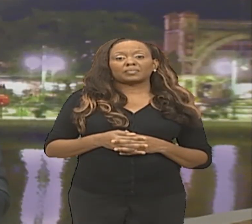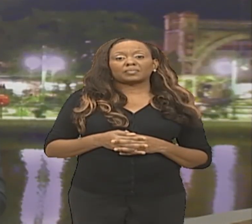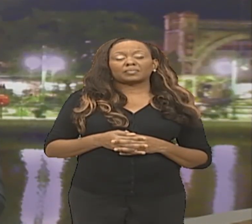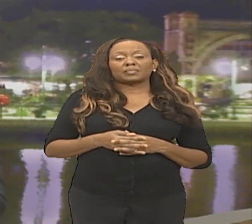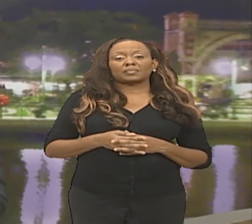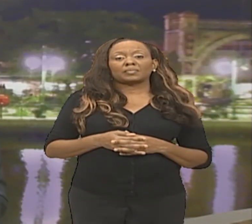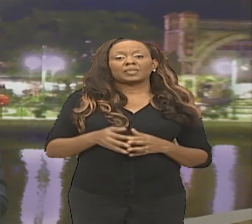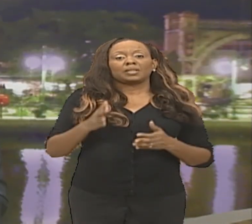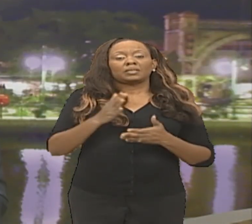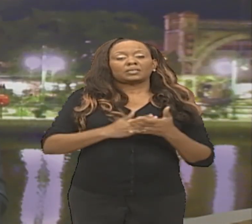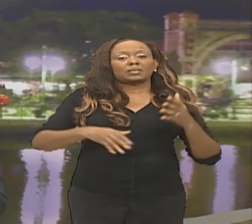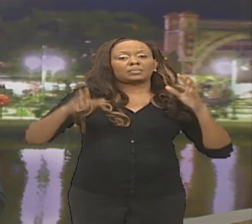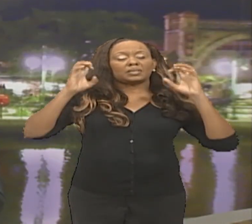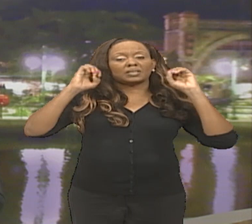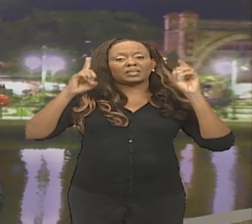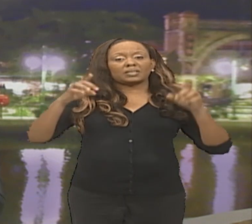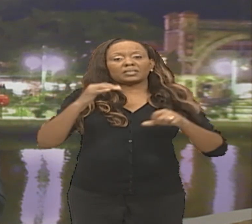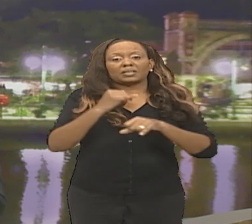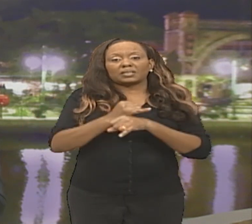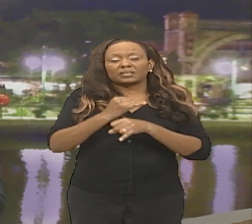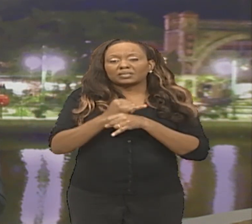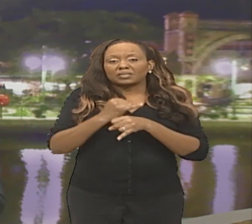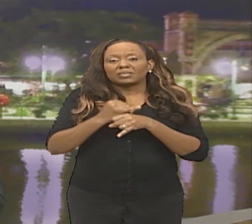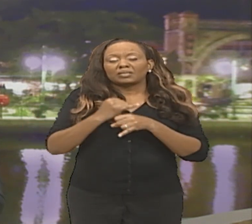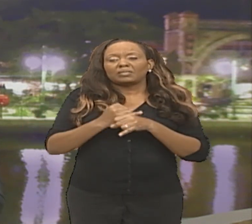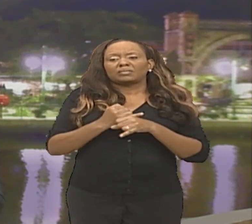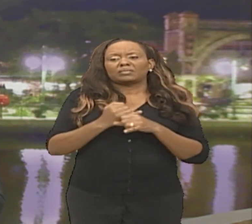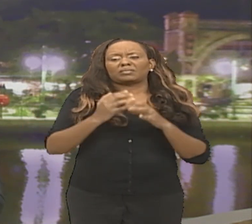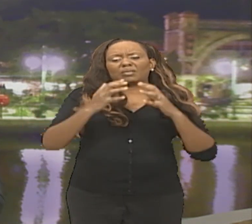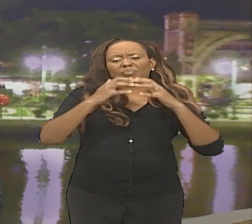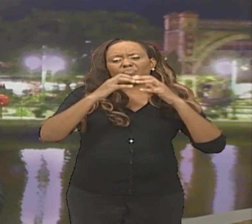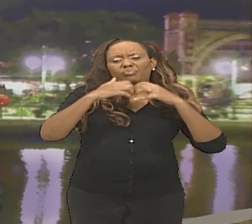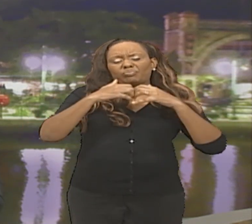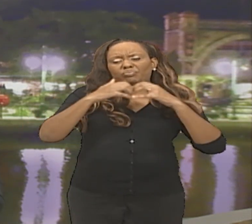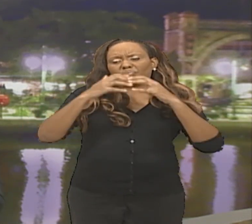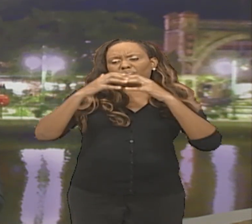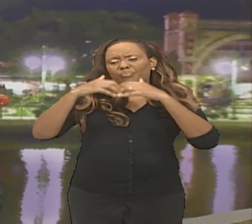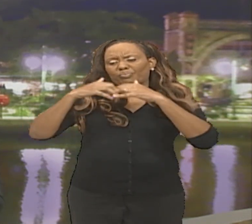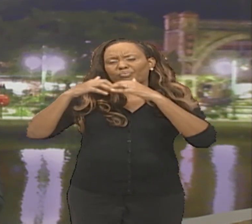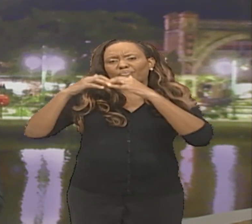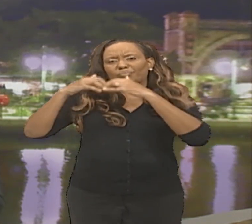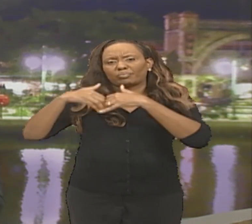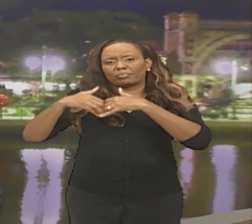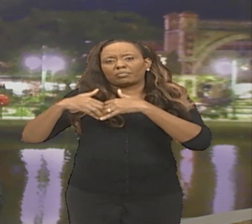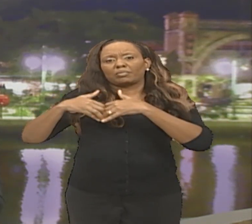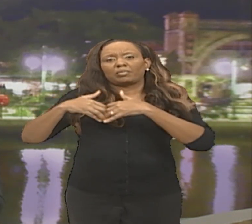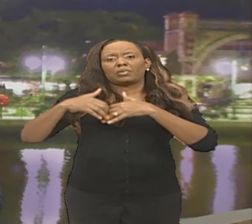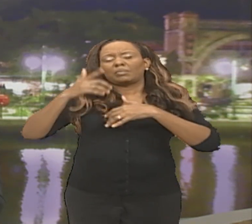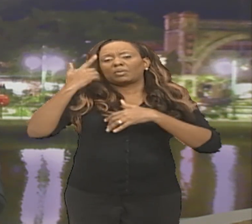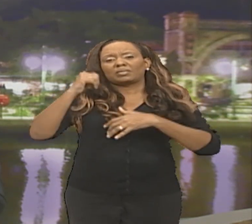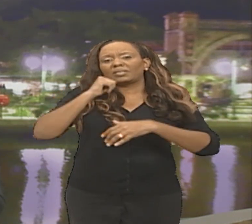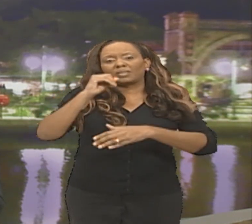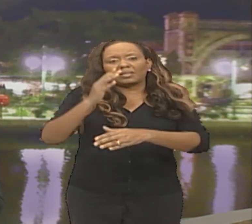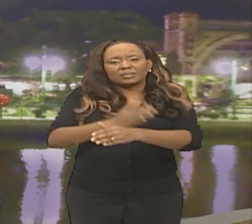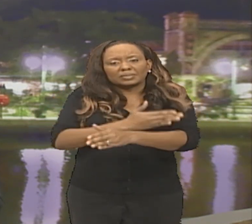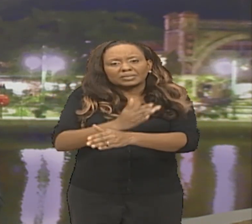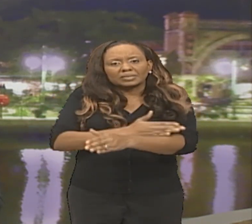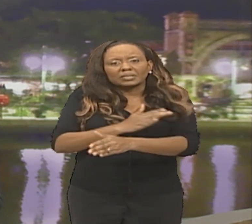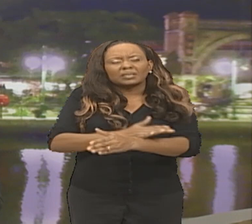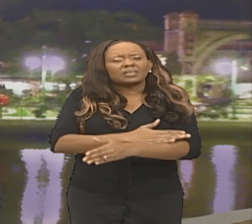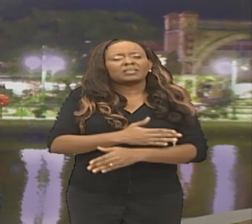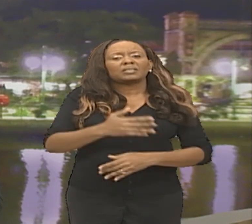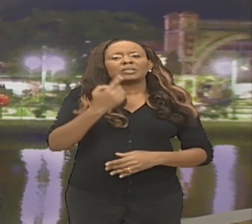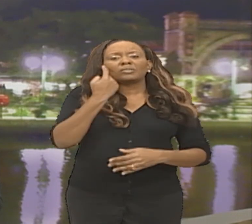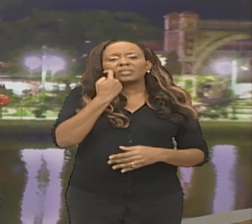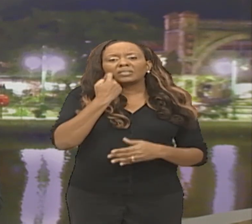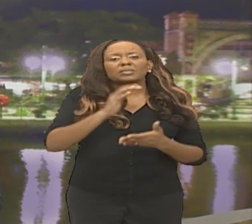A lack of maintenance has been identified as being behind the deterioration of some educational institutions. In recent weeks, a